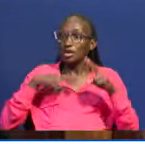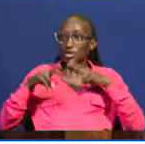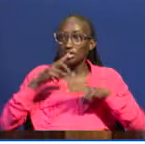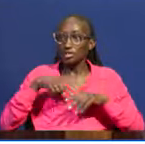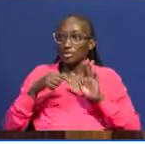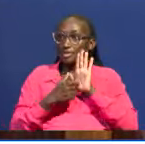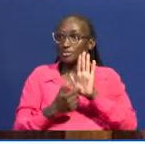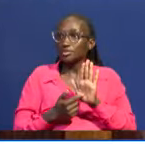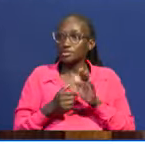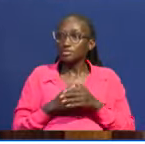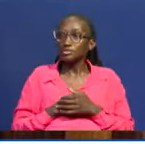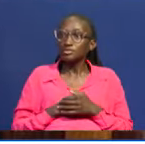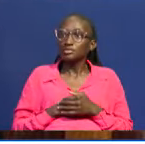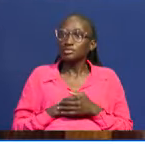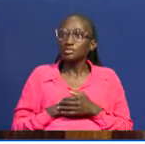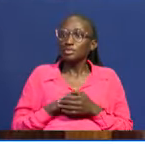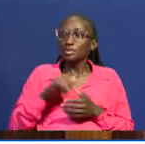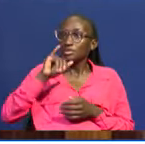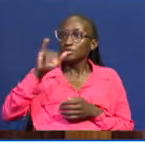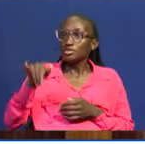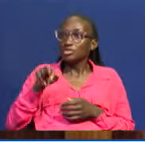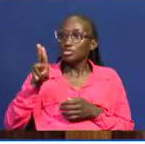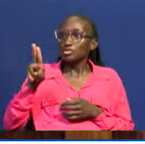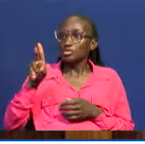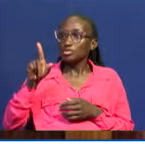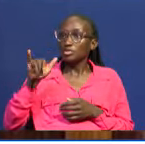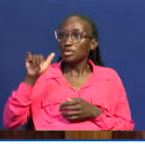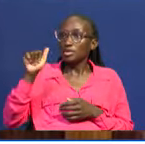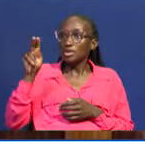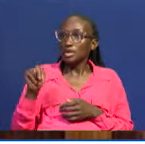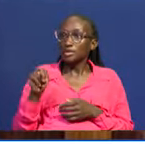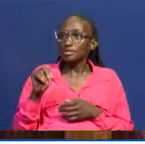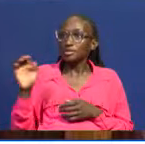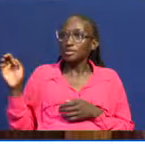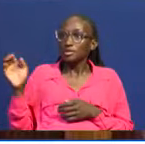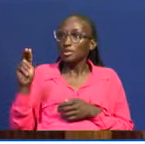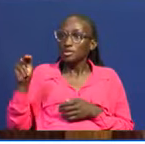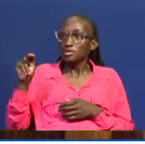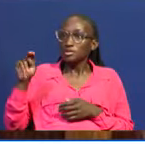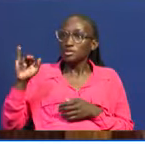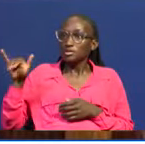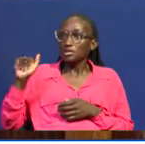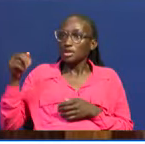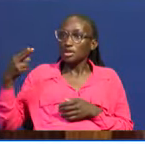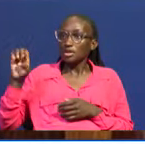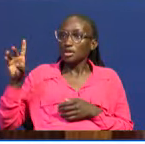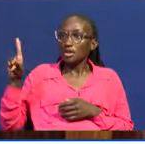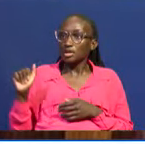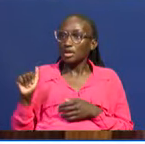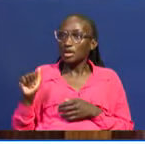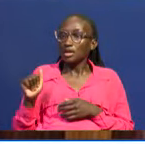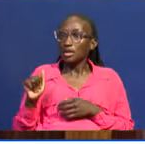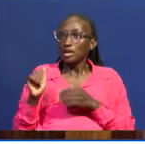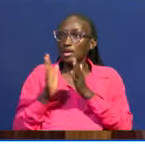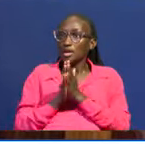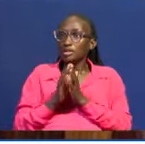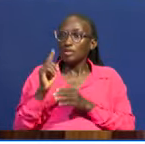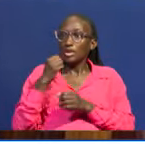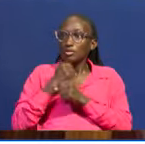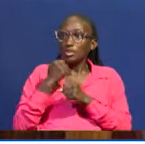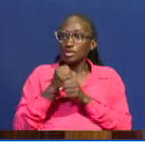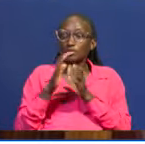able to show Julian Jaenda, the one managing the hotel and the one working in the DP's